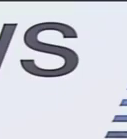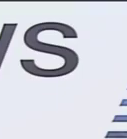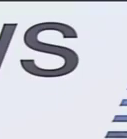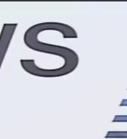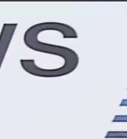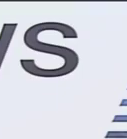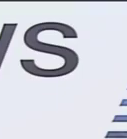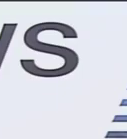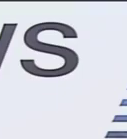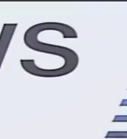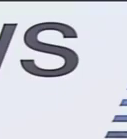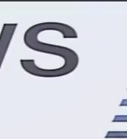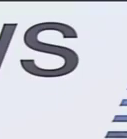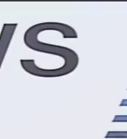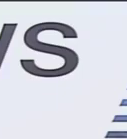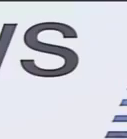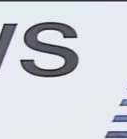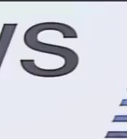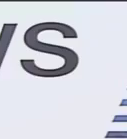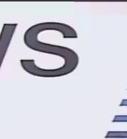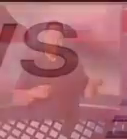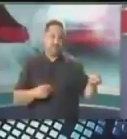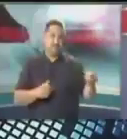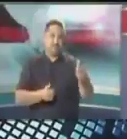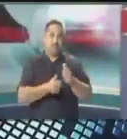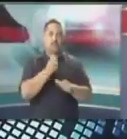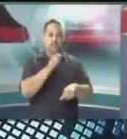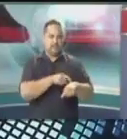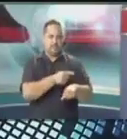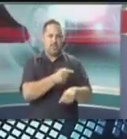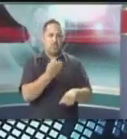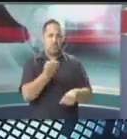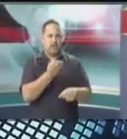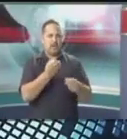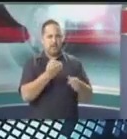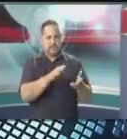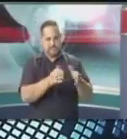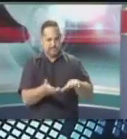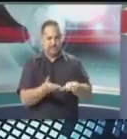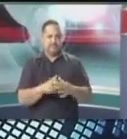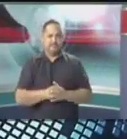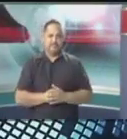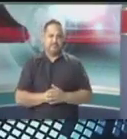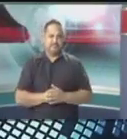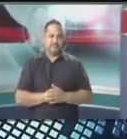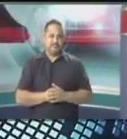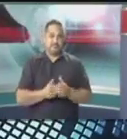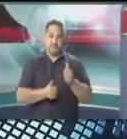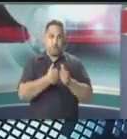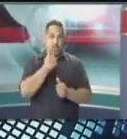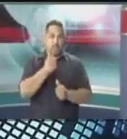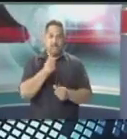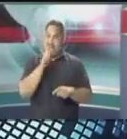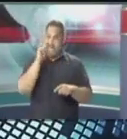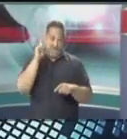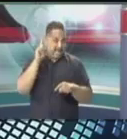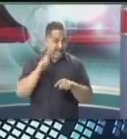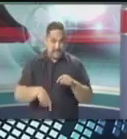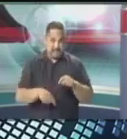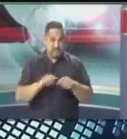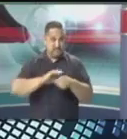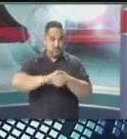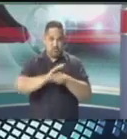that the virus presents itself in patients. We have no magic bullet to treat